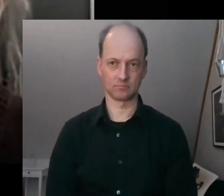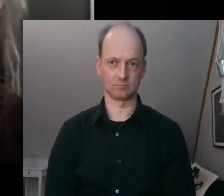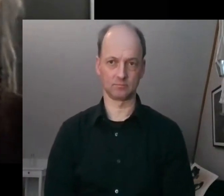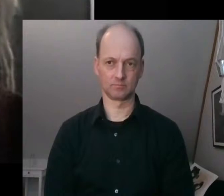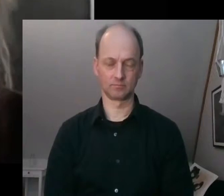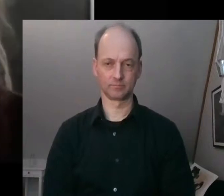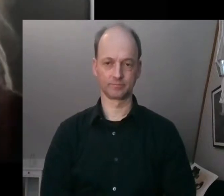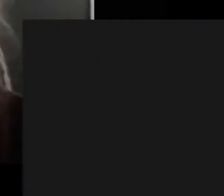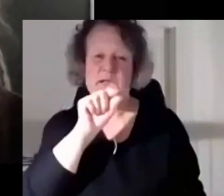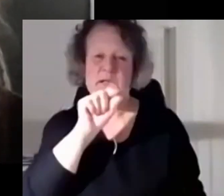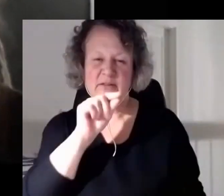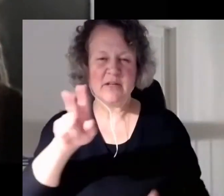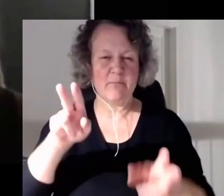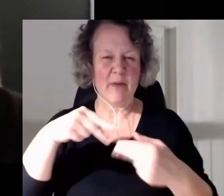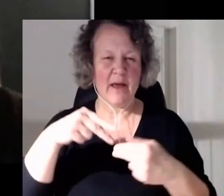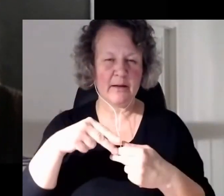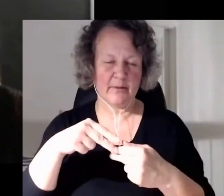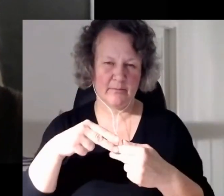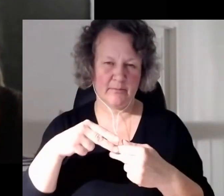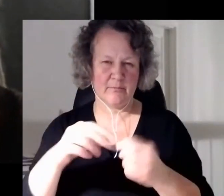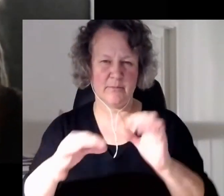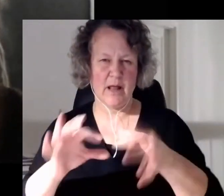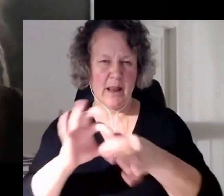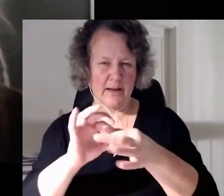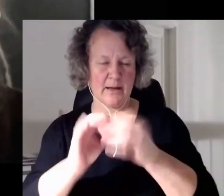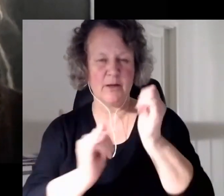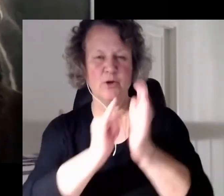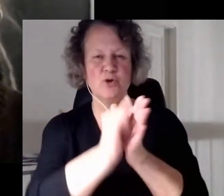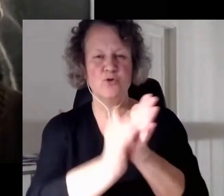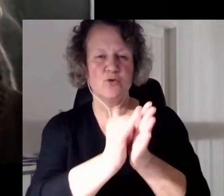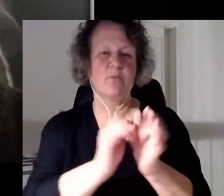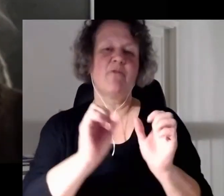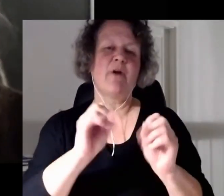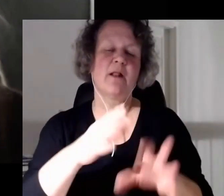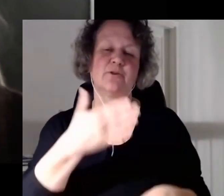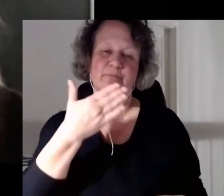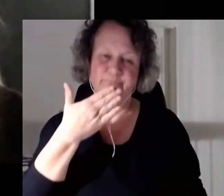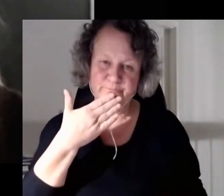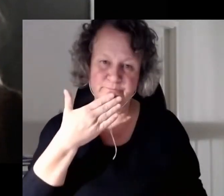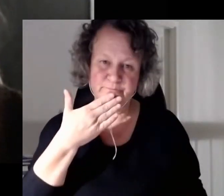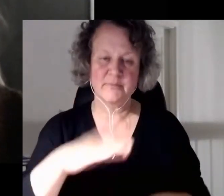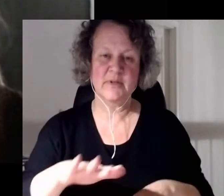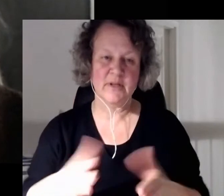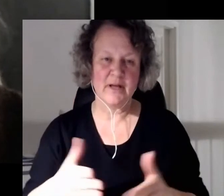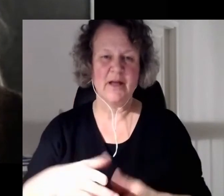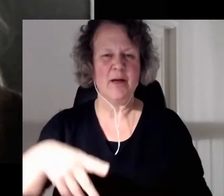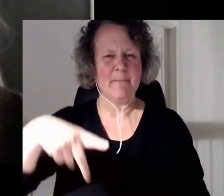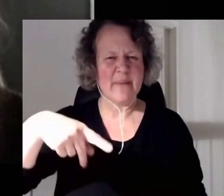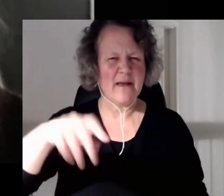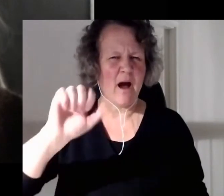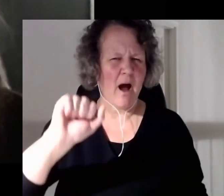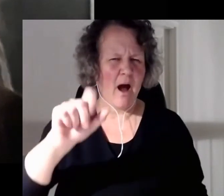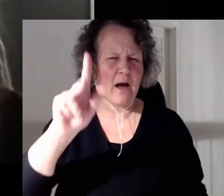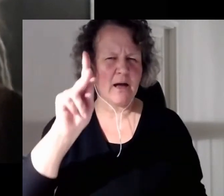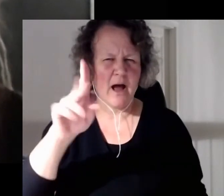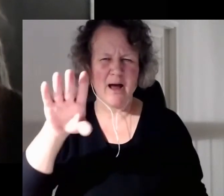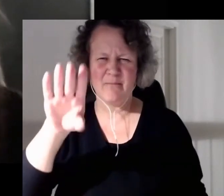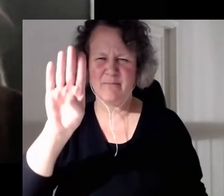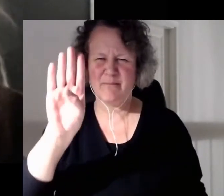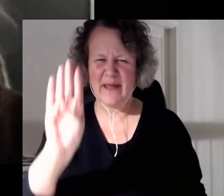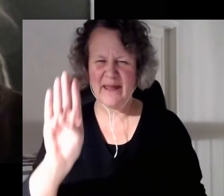received the information about the tweetback. And probably this was not the right one. And I would like to correct